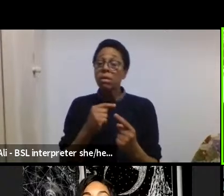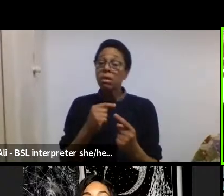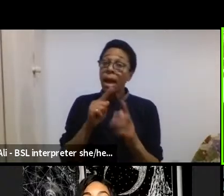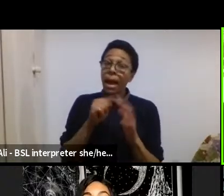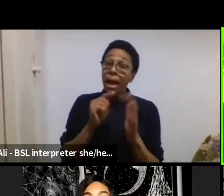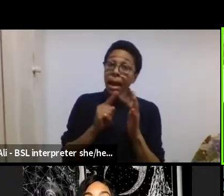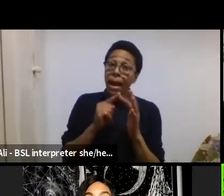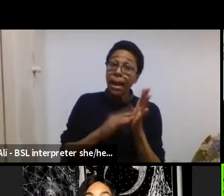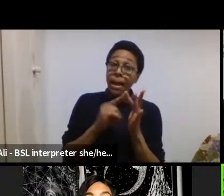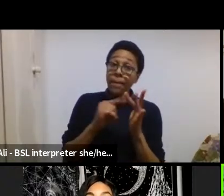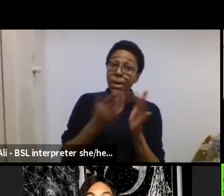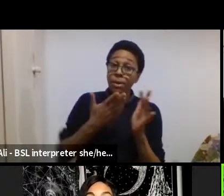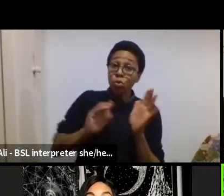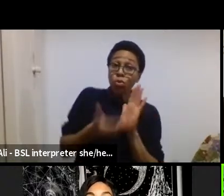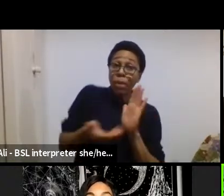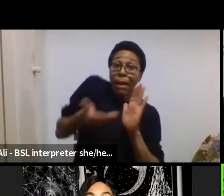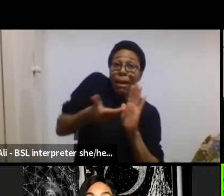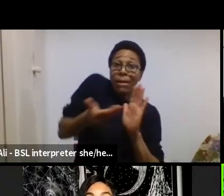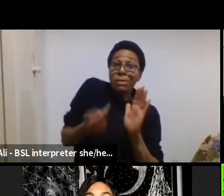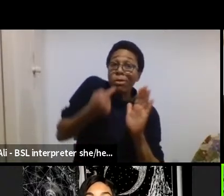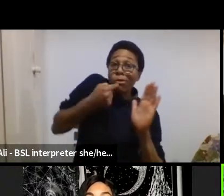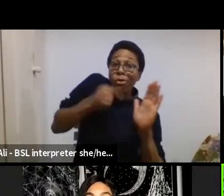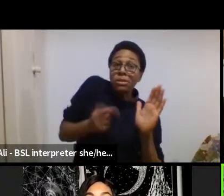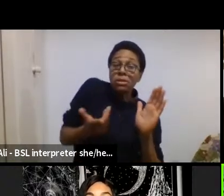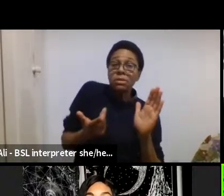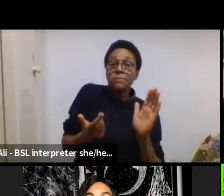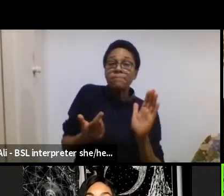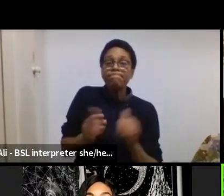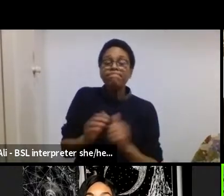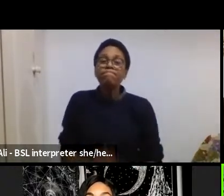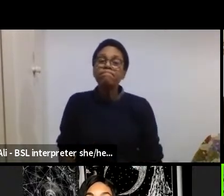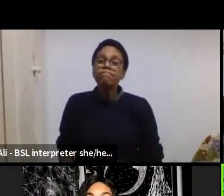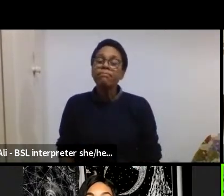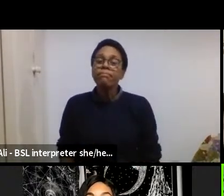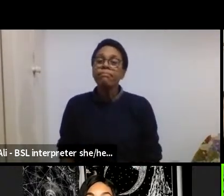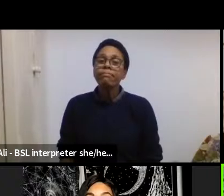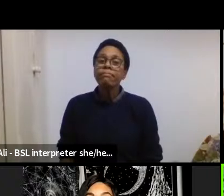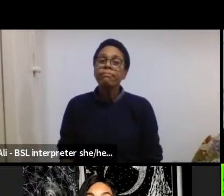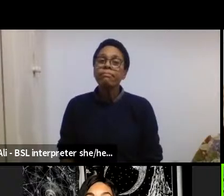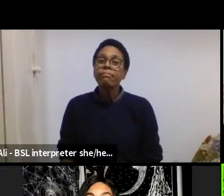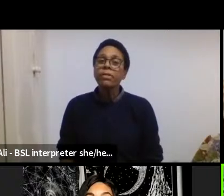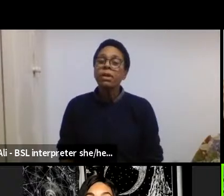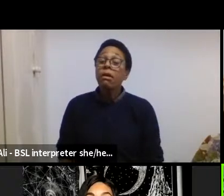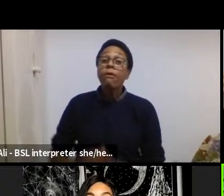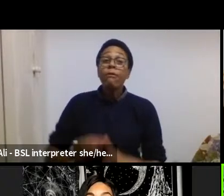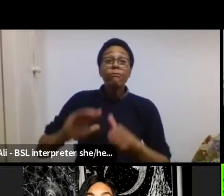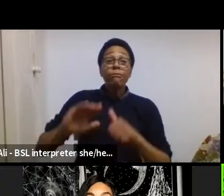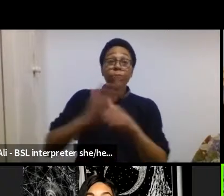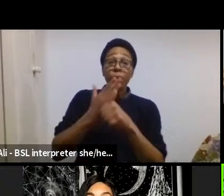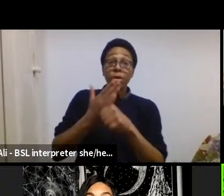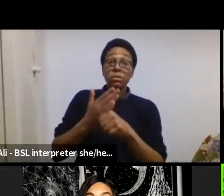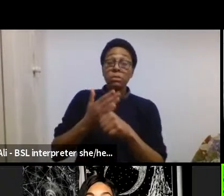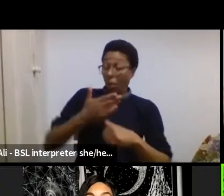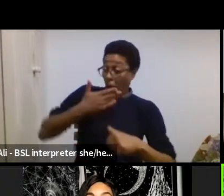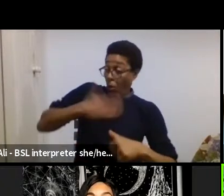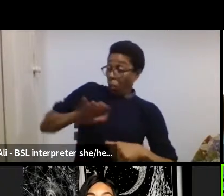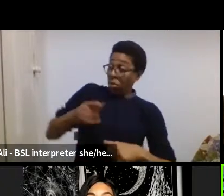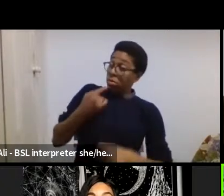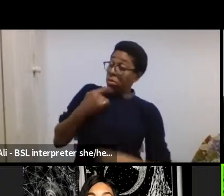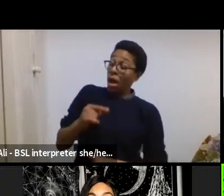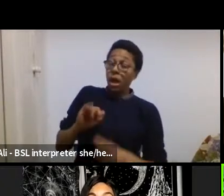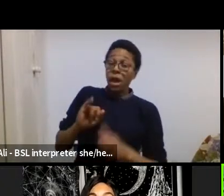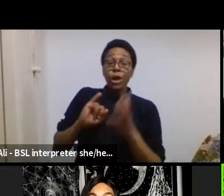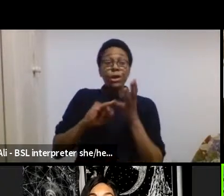this. Firstly, I want to say that I'm so pleased that Stonewall has come so far in the last couple of years